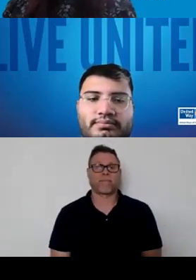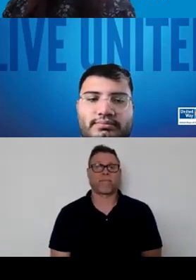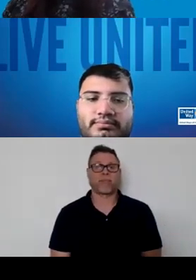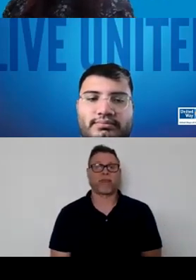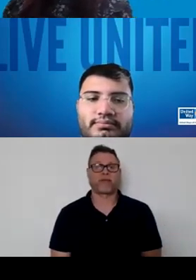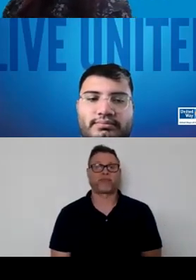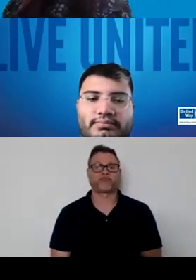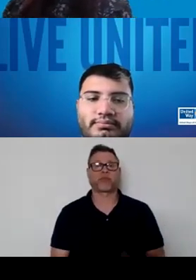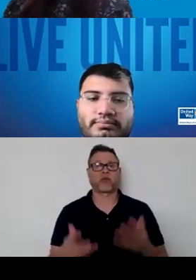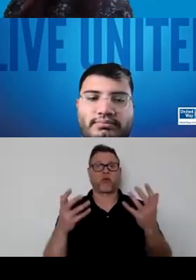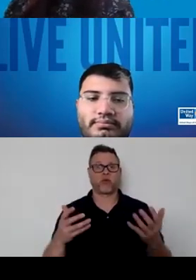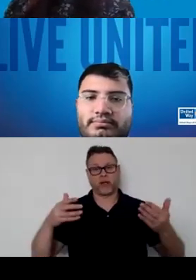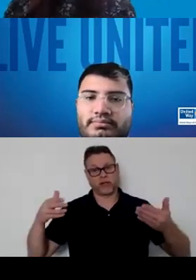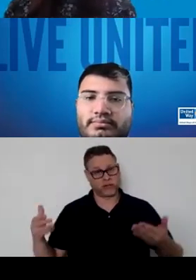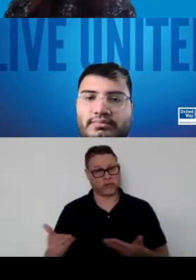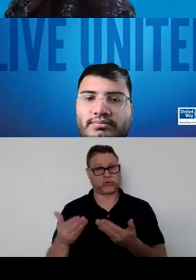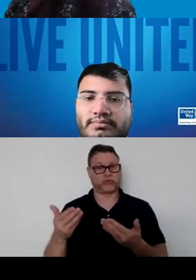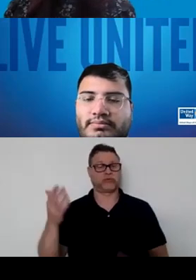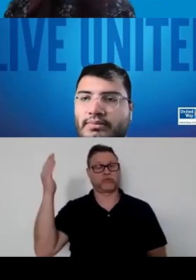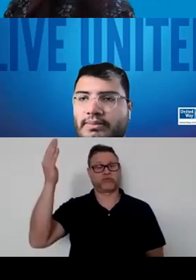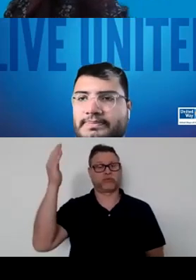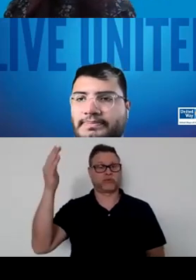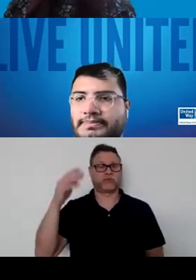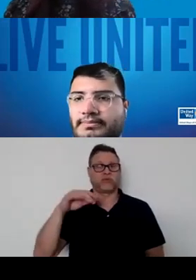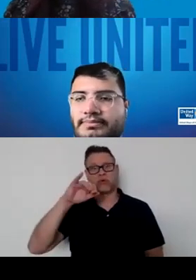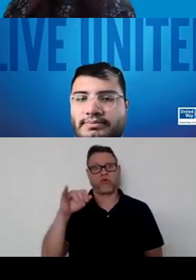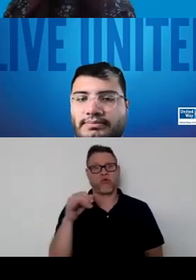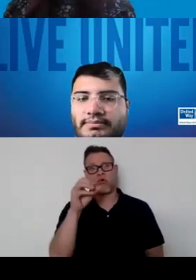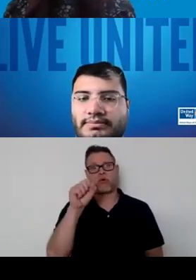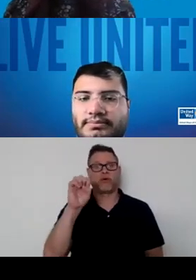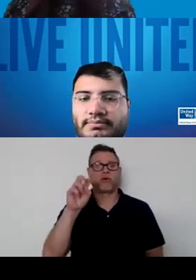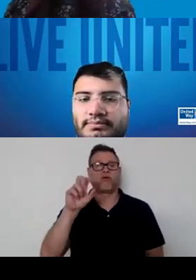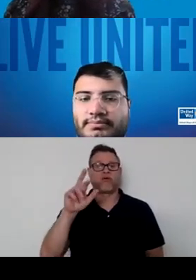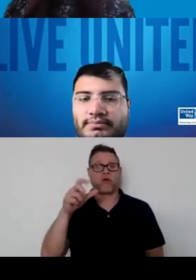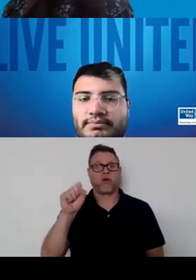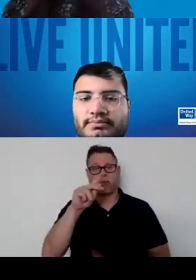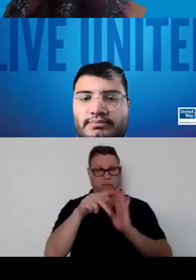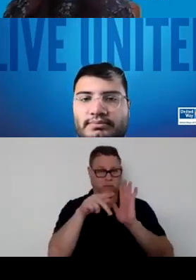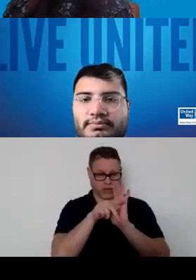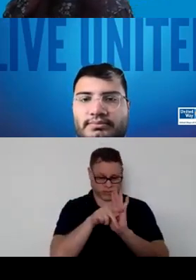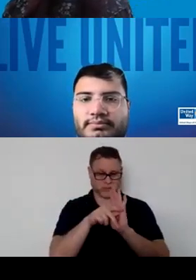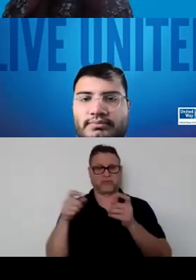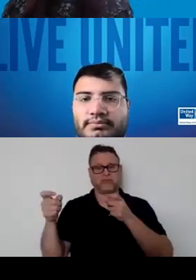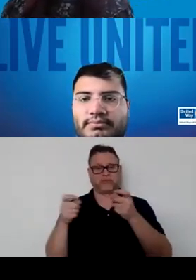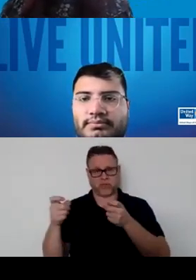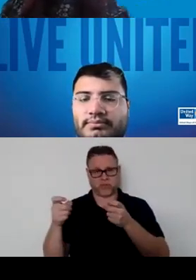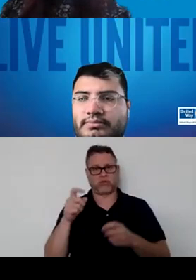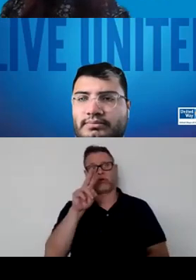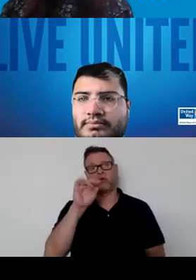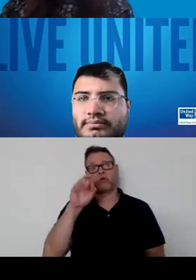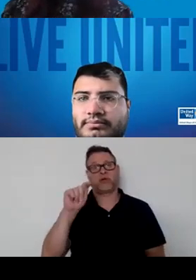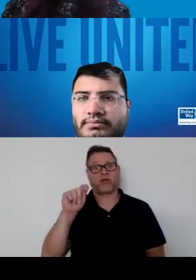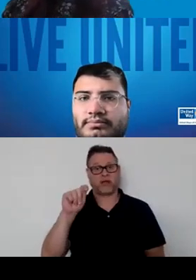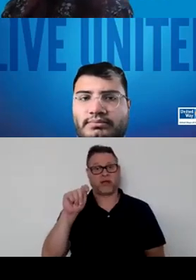And I wanted just to introduce our presenter, Jose Vargas, who's a policy manager at the United Way, we're so thankful for his